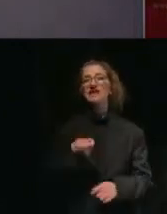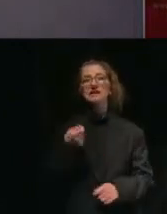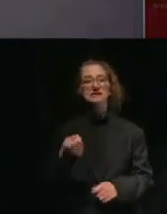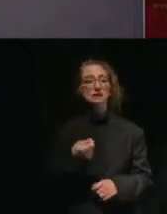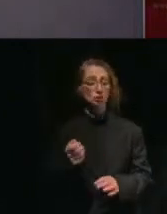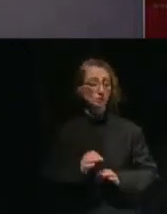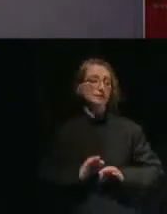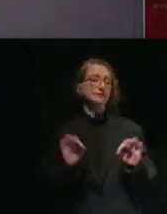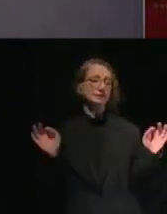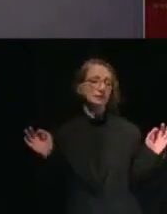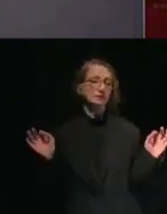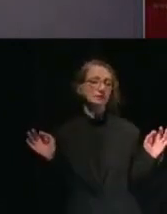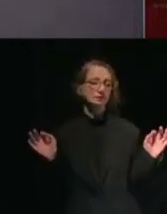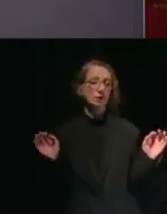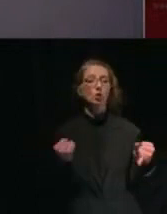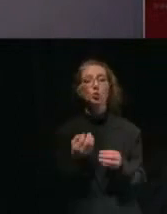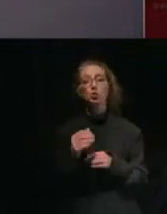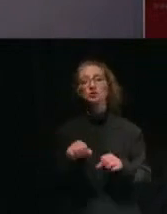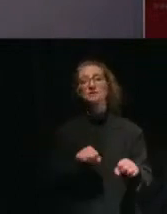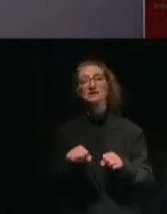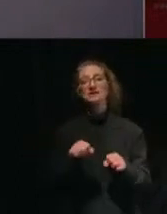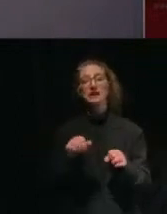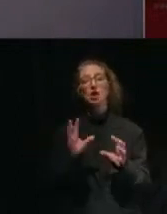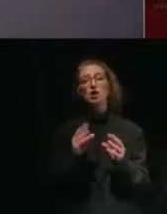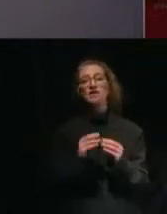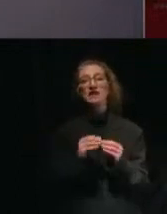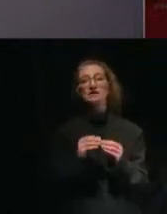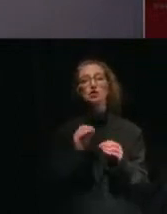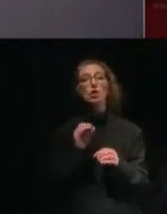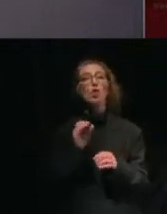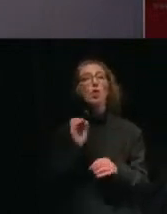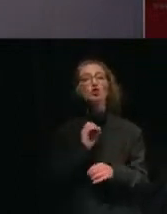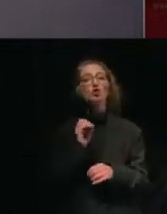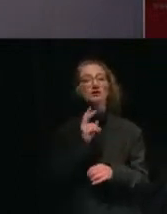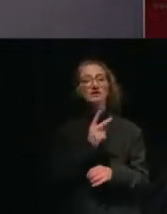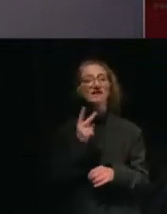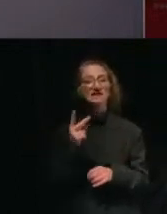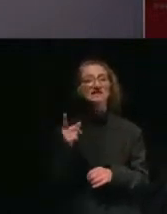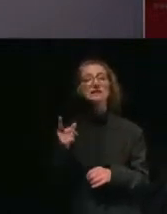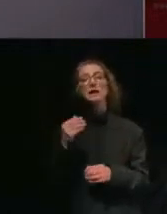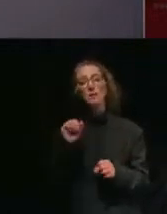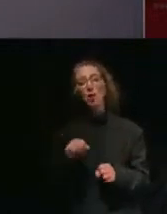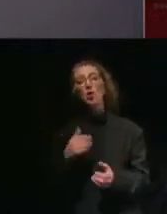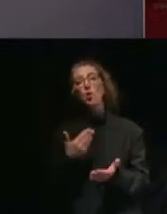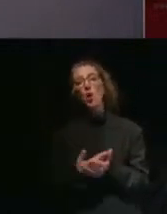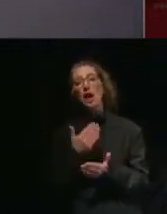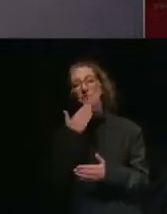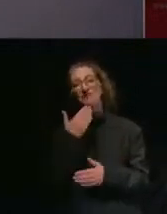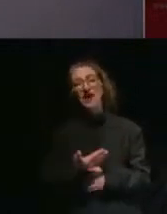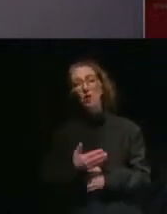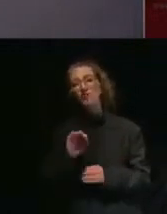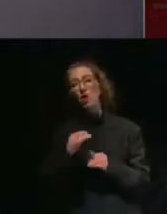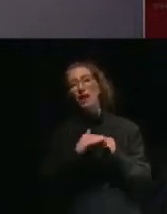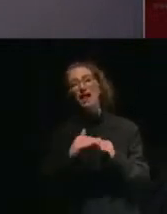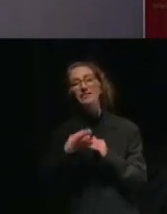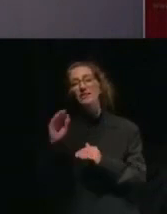with Neustart Kultur, a debate was started about the necessity of better funding for the field.